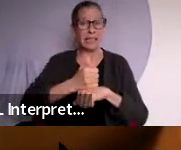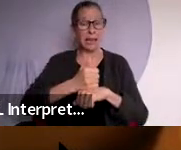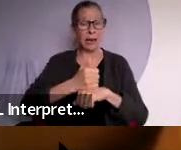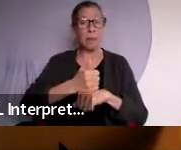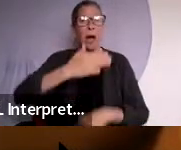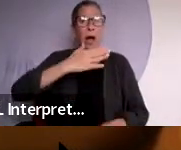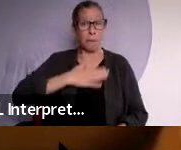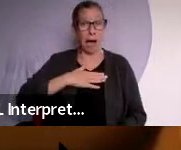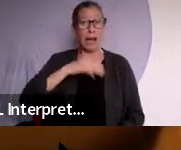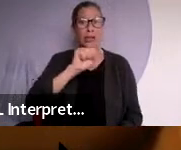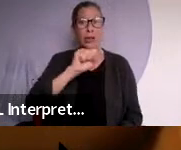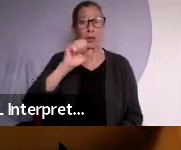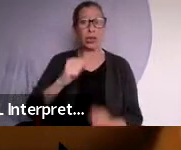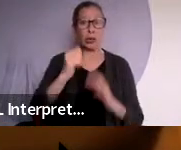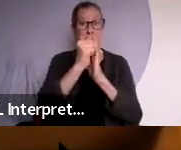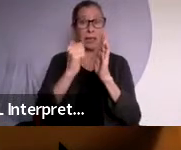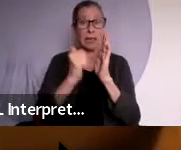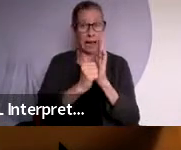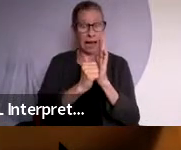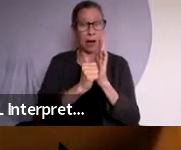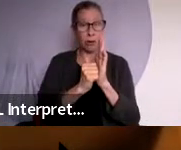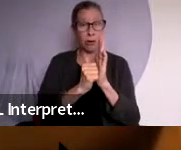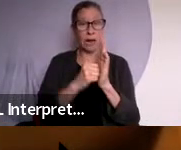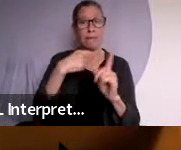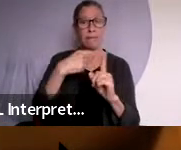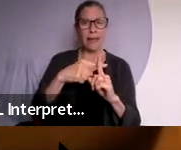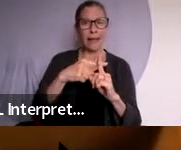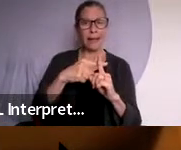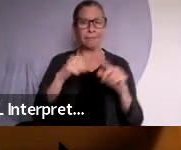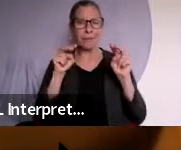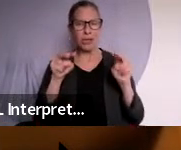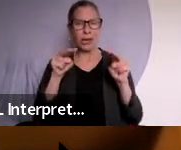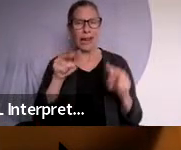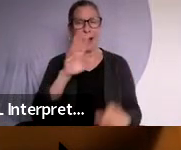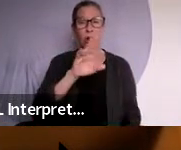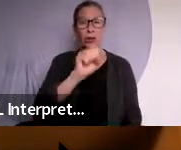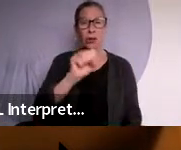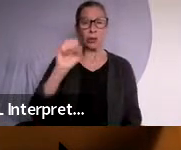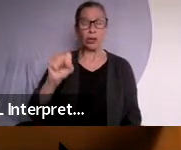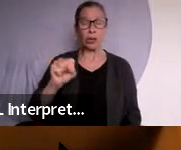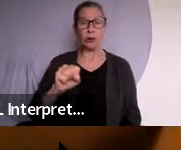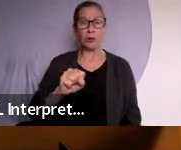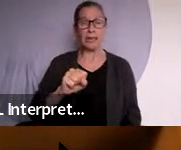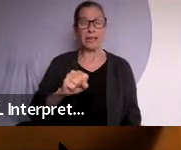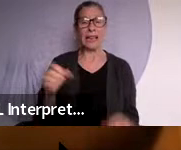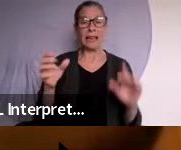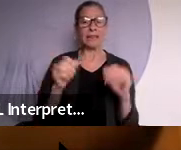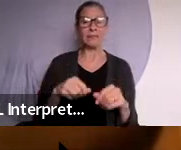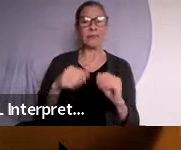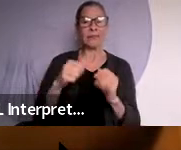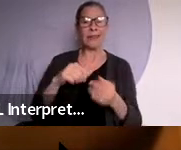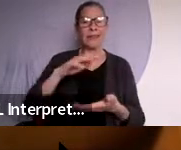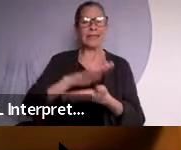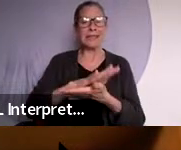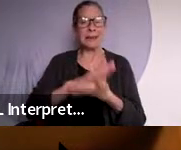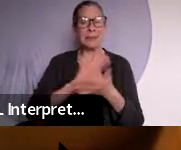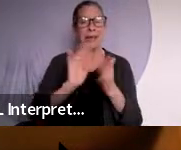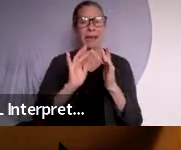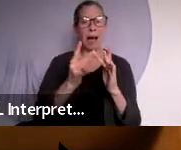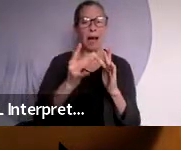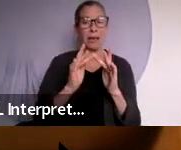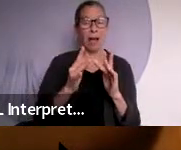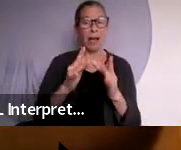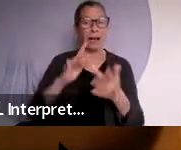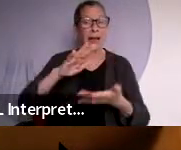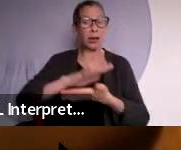My Social Security account, and check out your Social Security statement online. Your statement